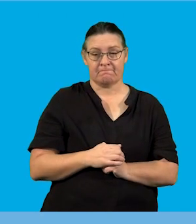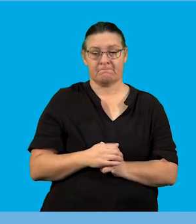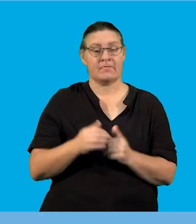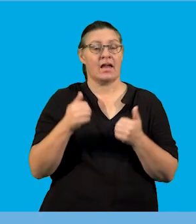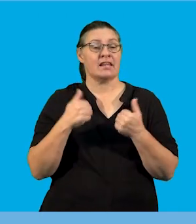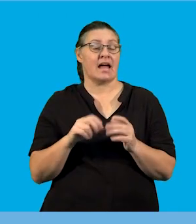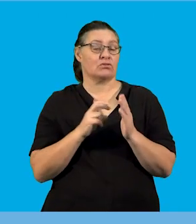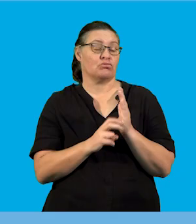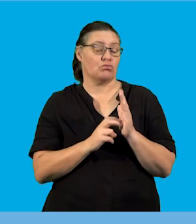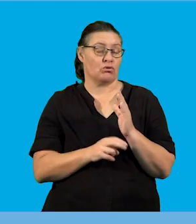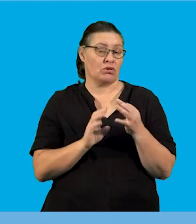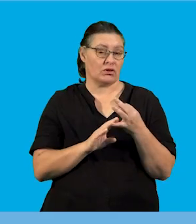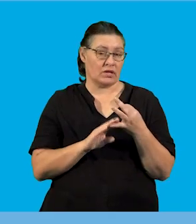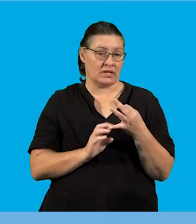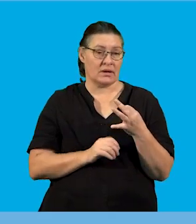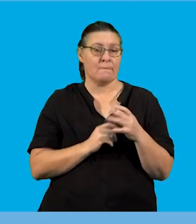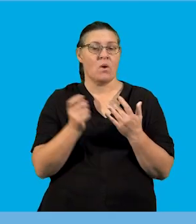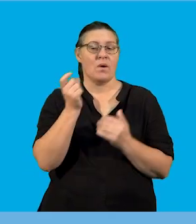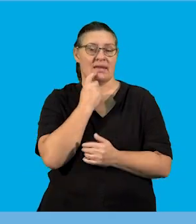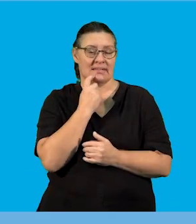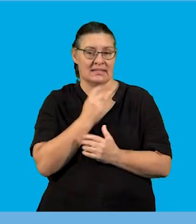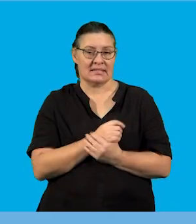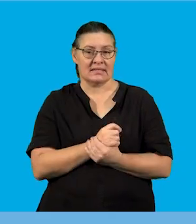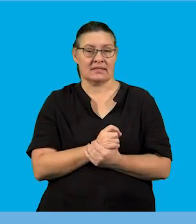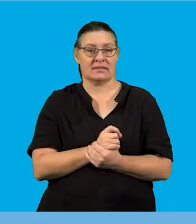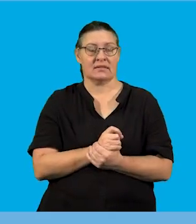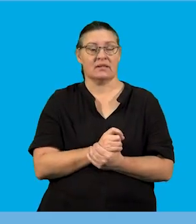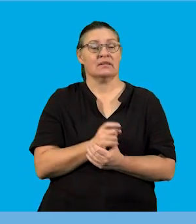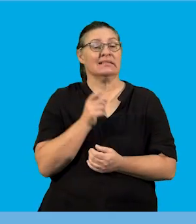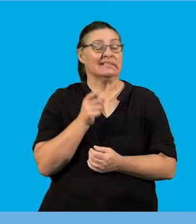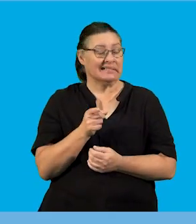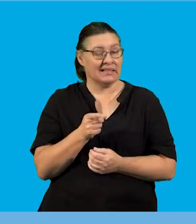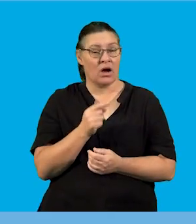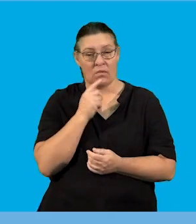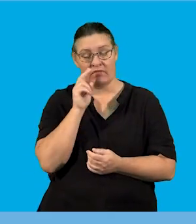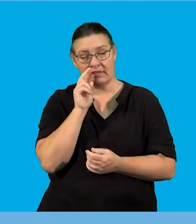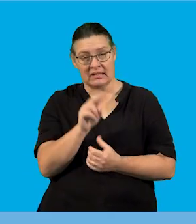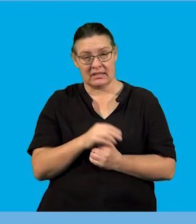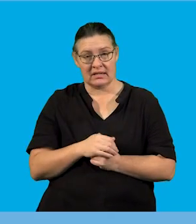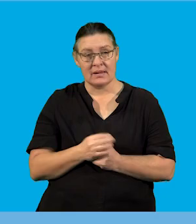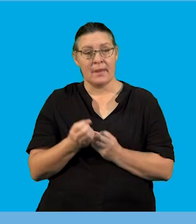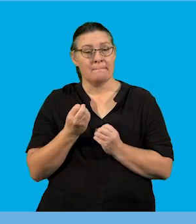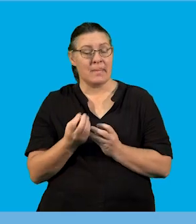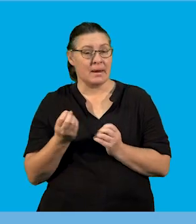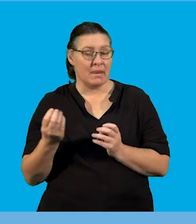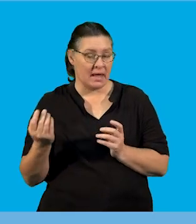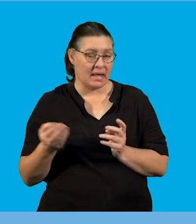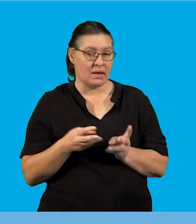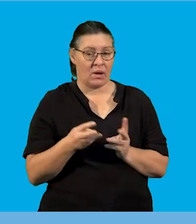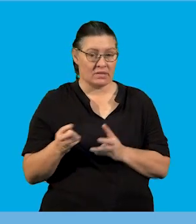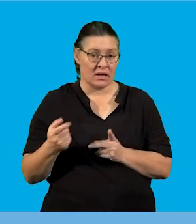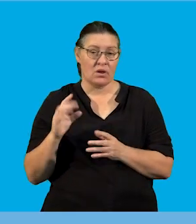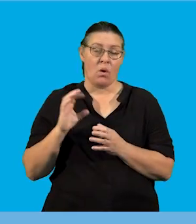Now, our next rule, which is a bit easier, in this particular one, we have seen that in